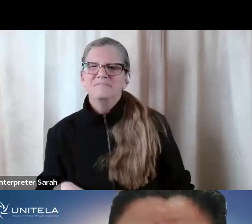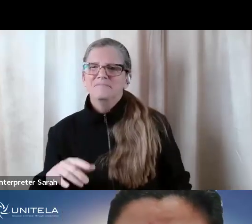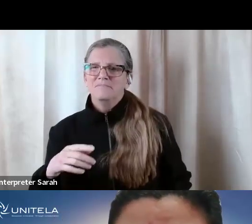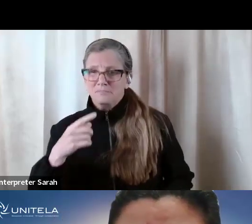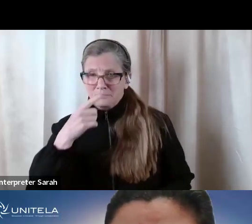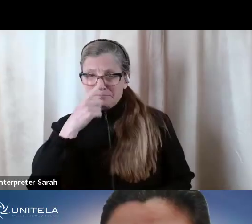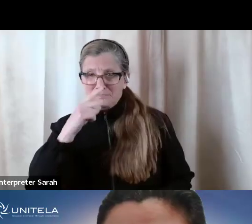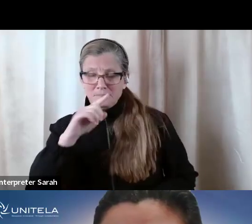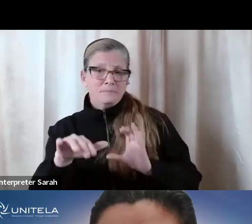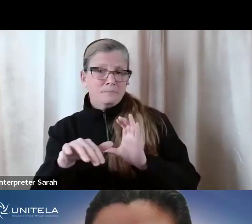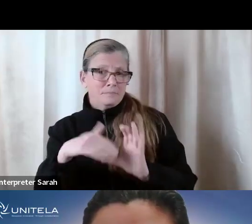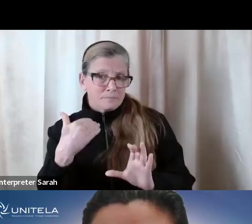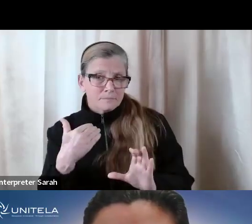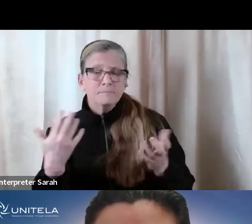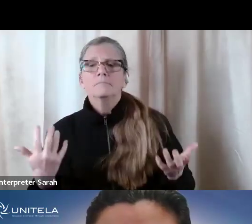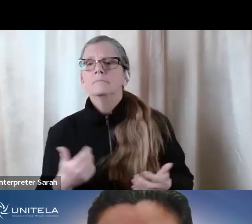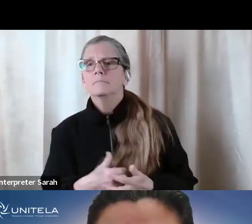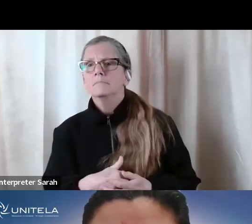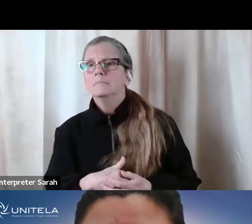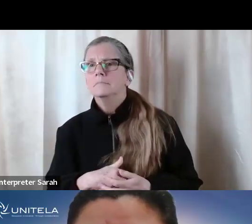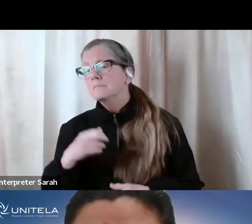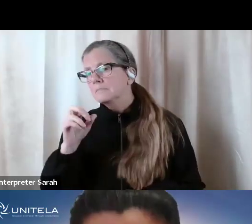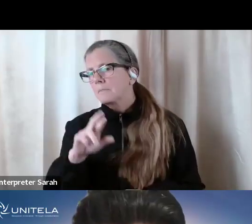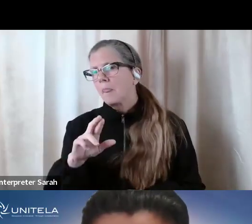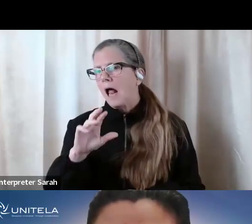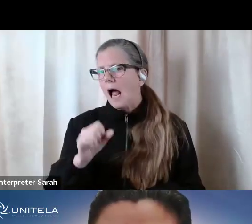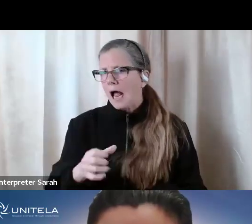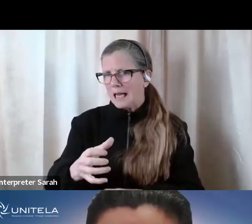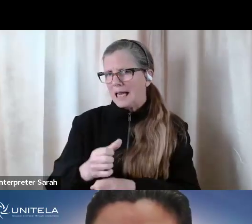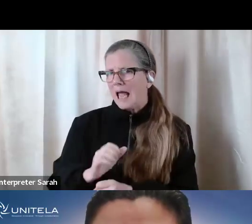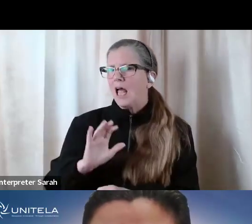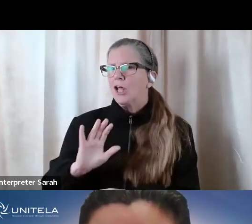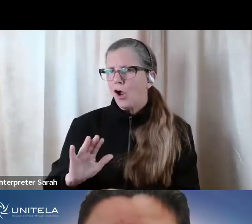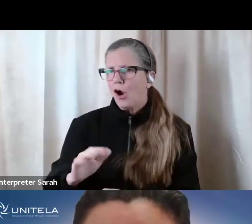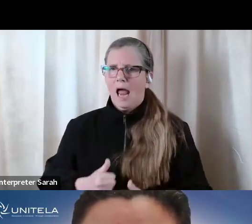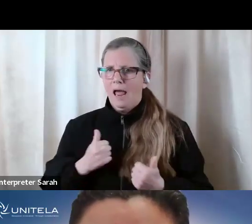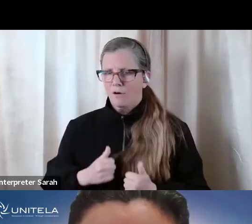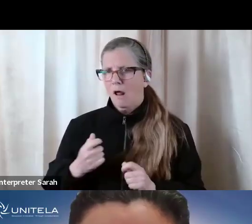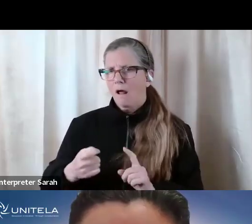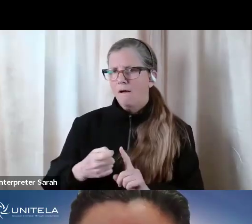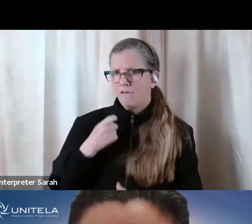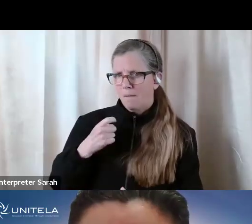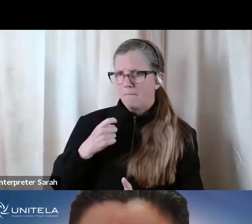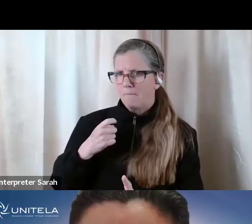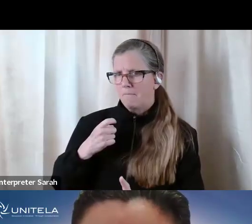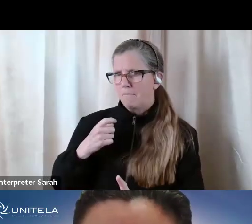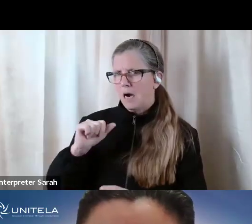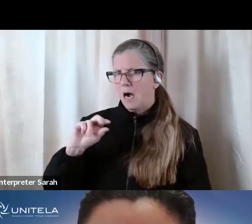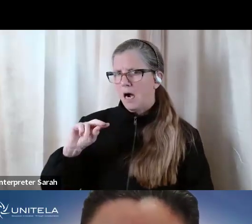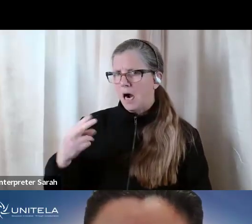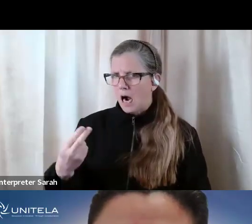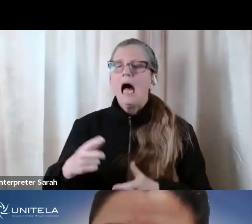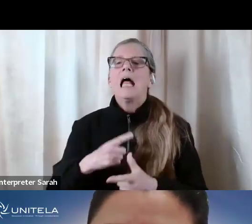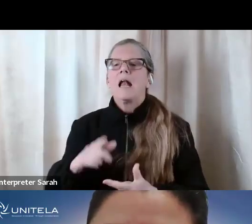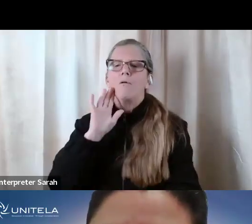me an email, I can get your email from An, and I can reach out and we can set something